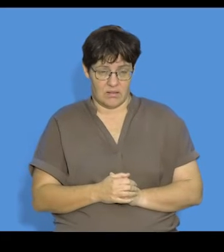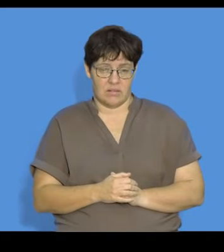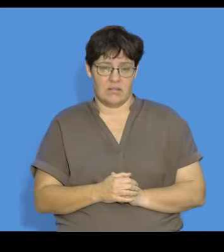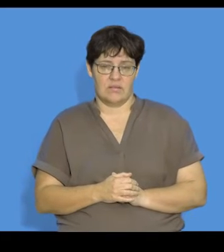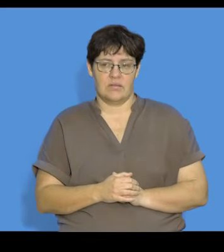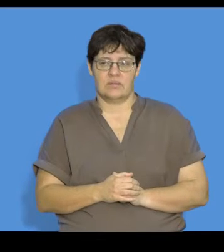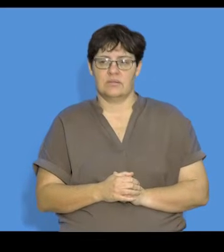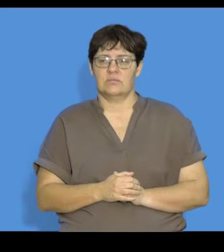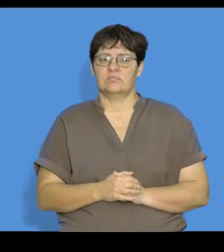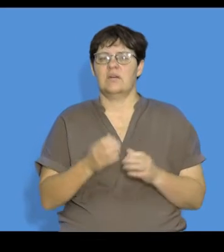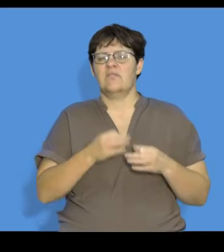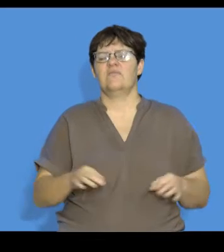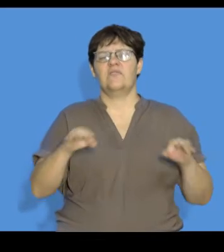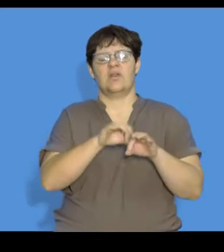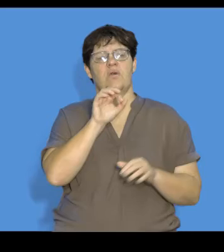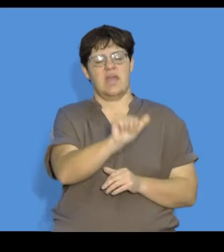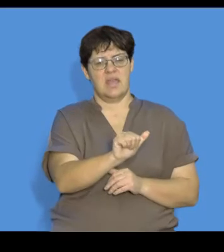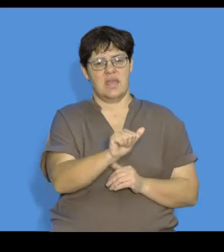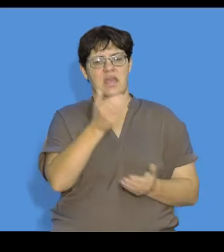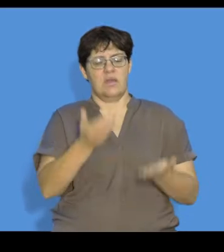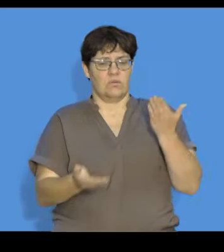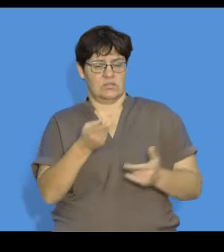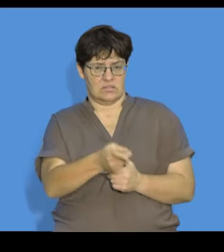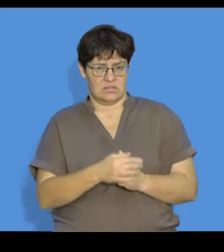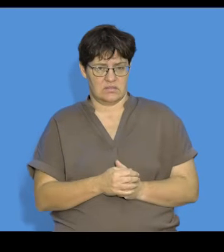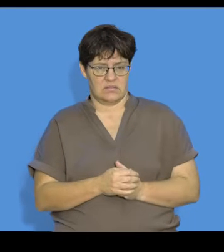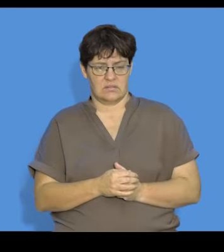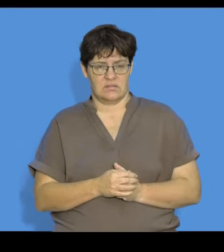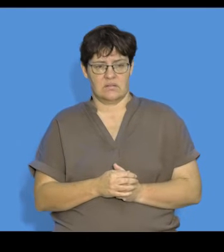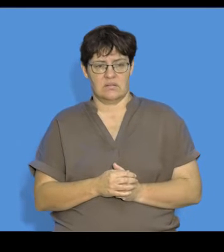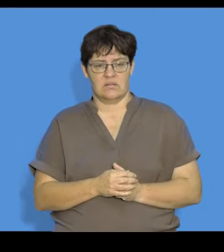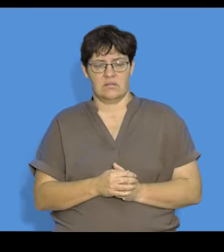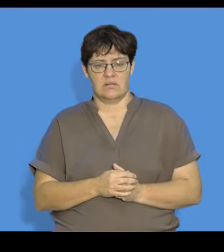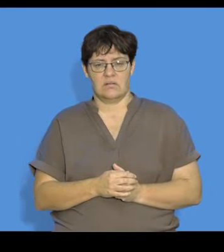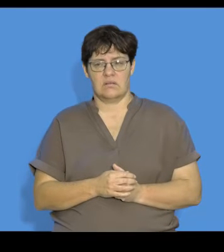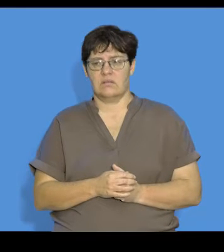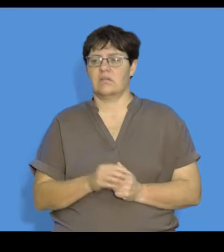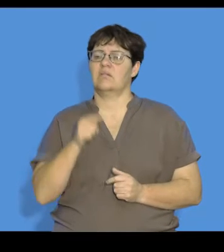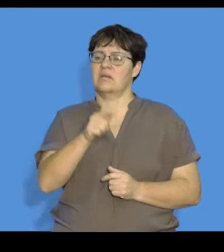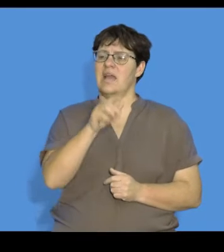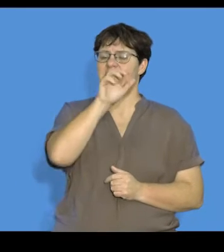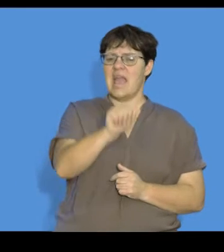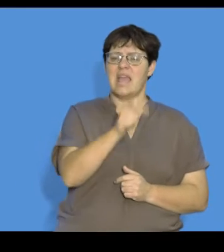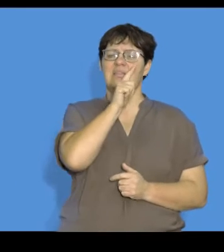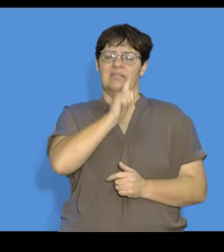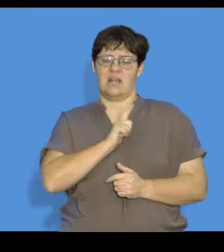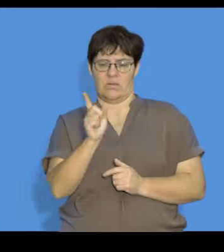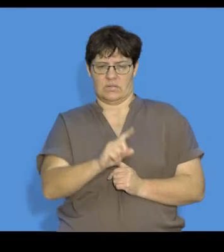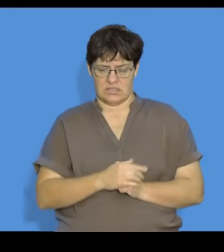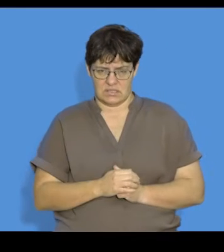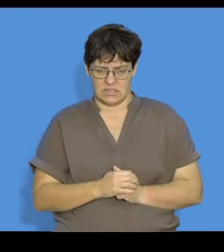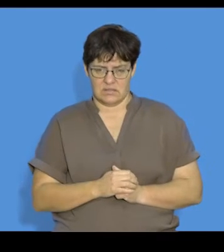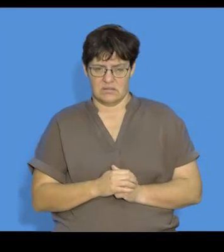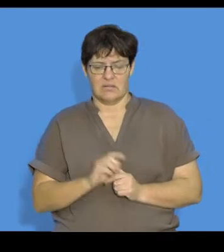Now, the value of a in the equation, because we still need to know what exactly this a tells us, right?